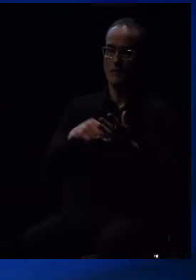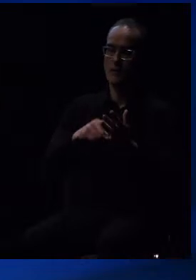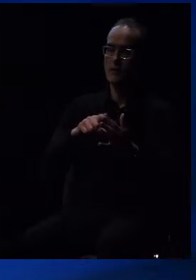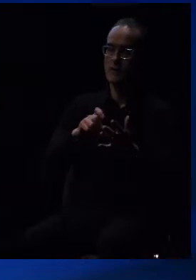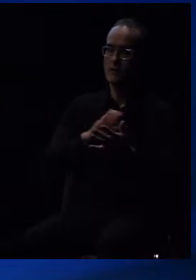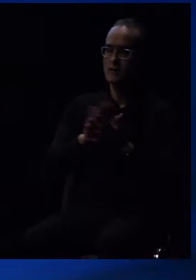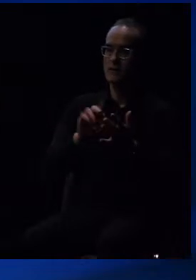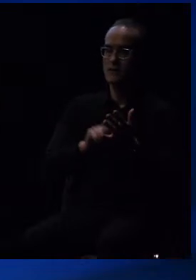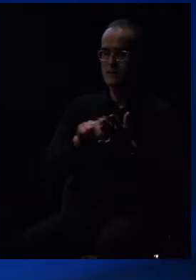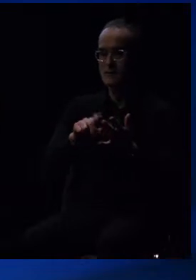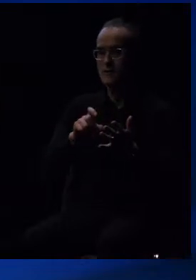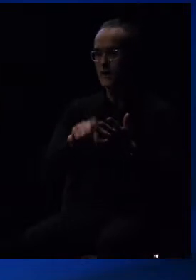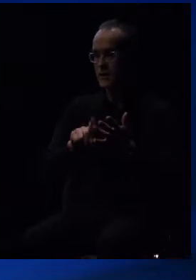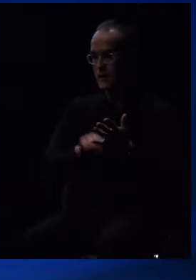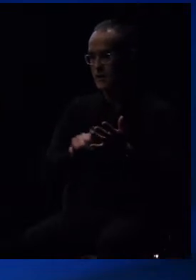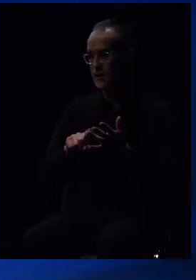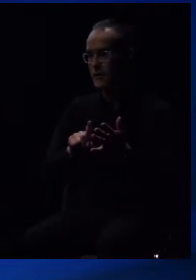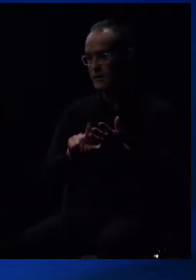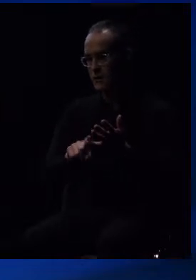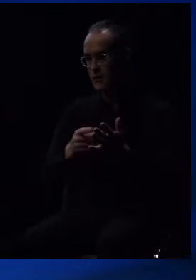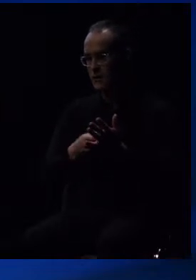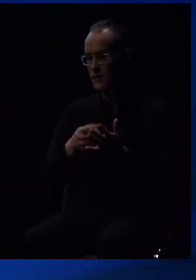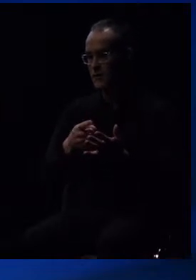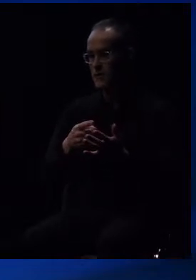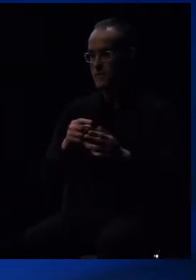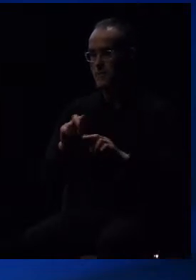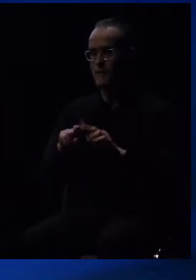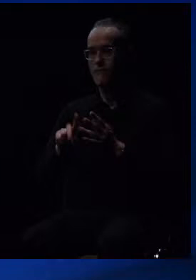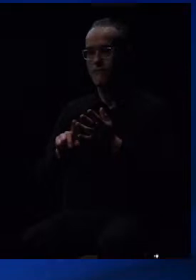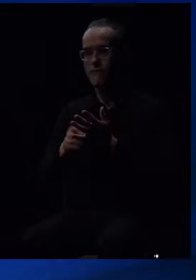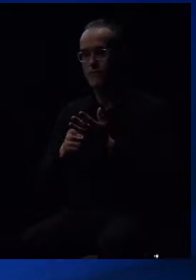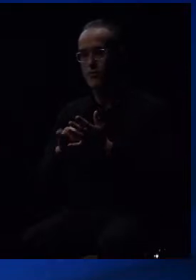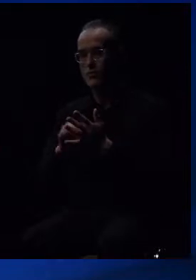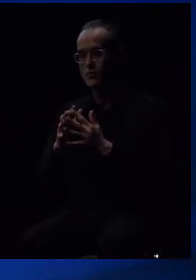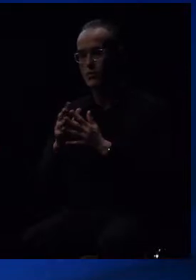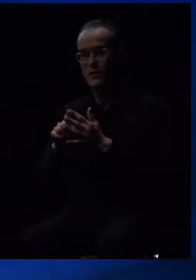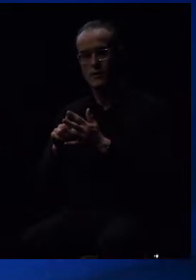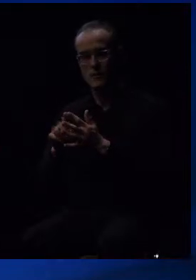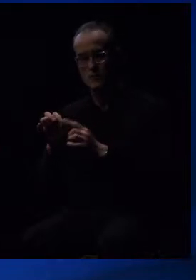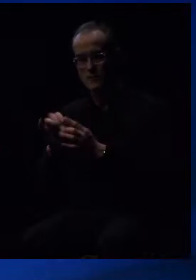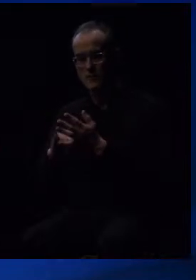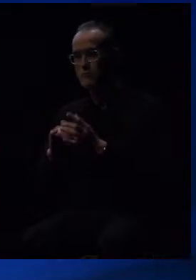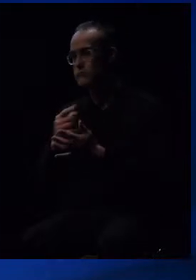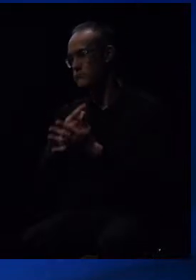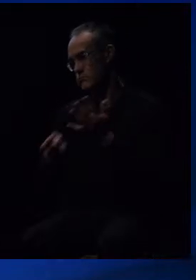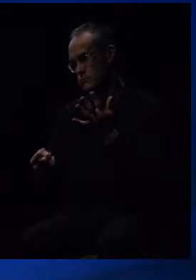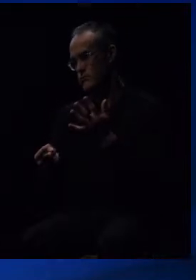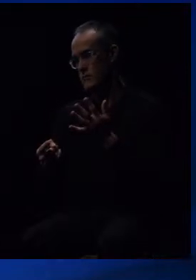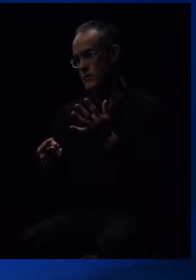strips, but we are shooting this movie now, so